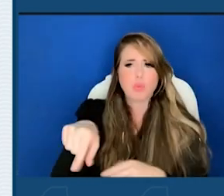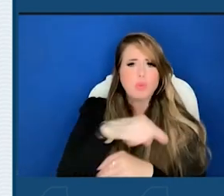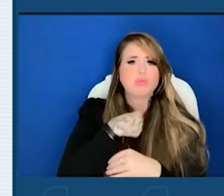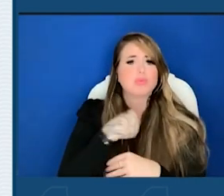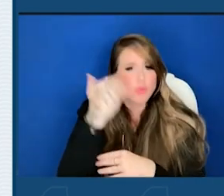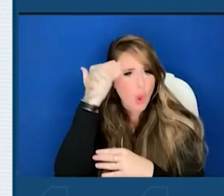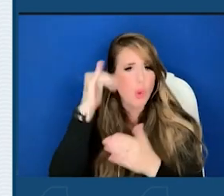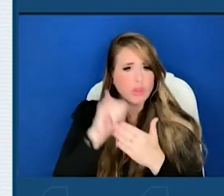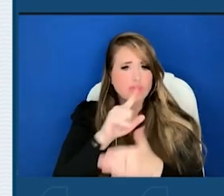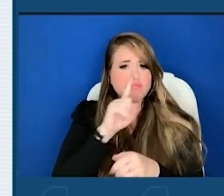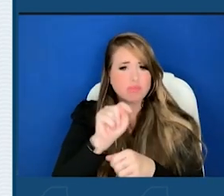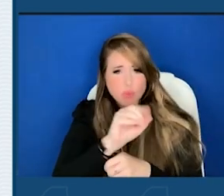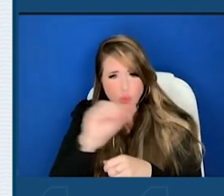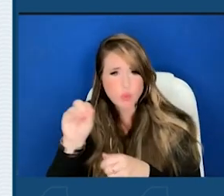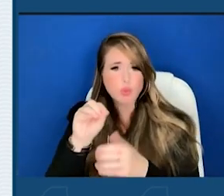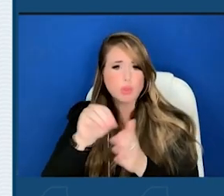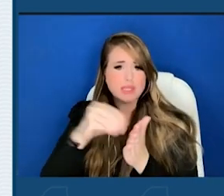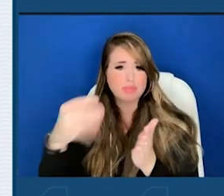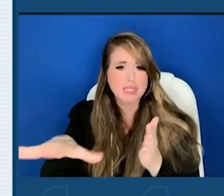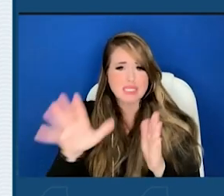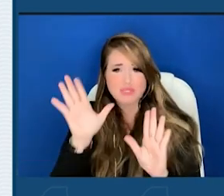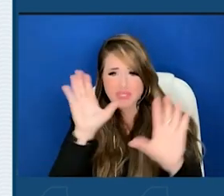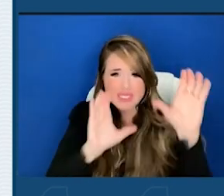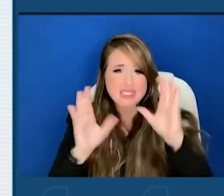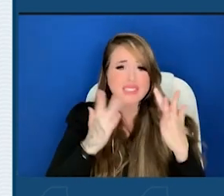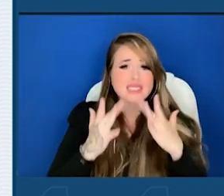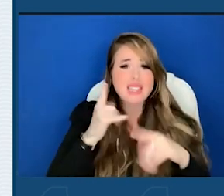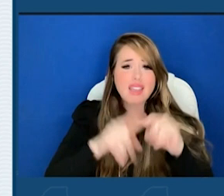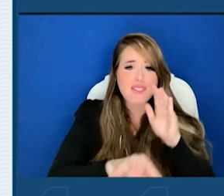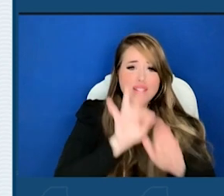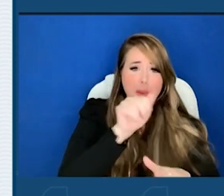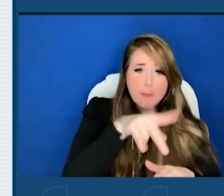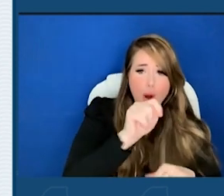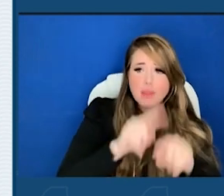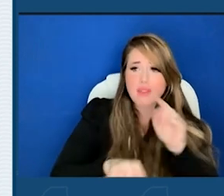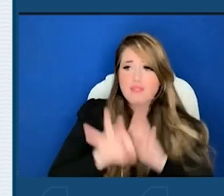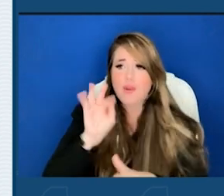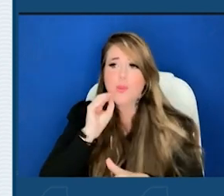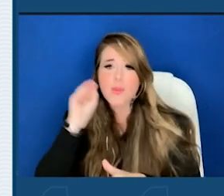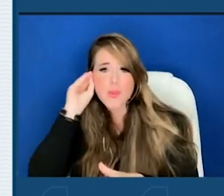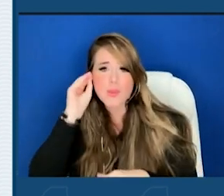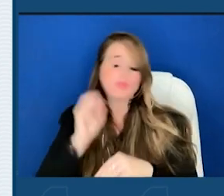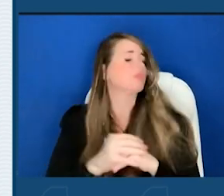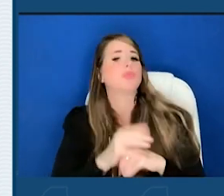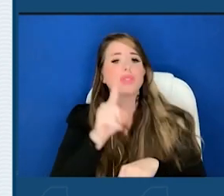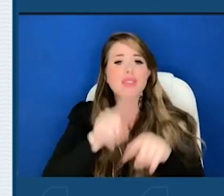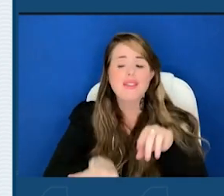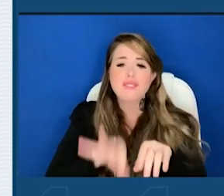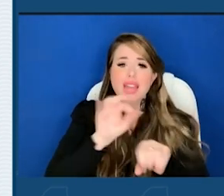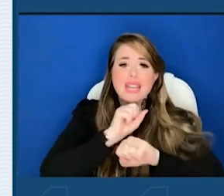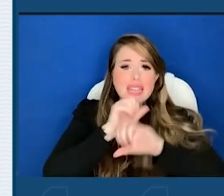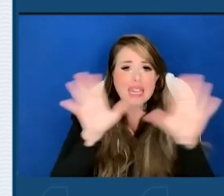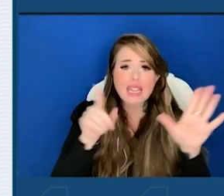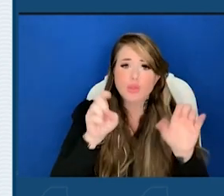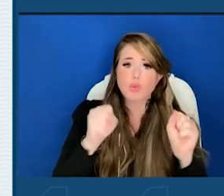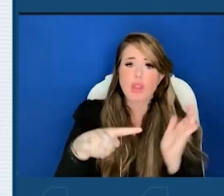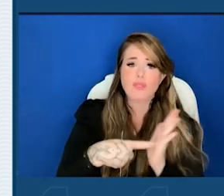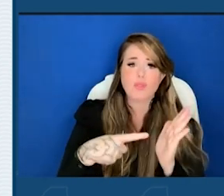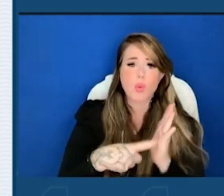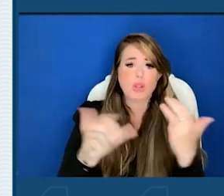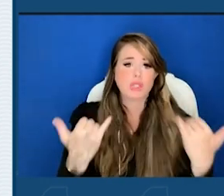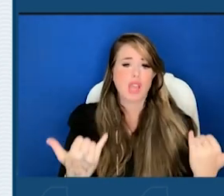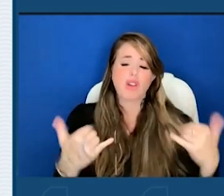is too scarce. You cannot find an apartment, you cannot find a home. You cannot find anything you can afford anymore. And that